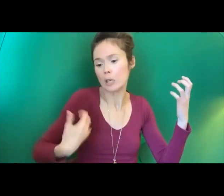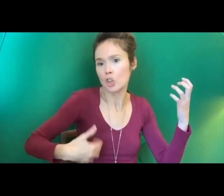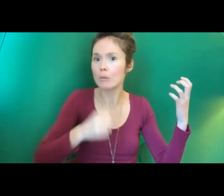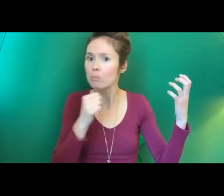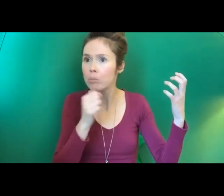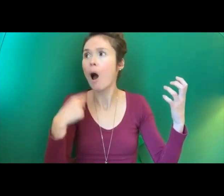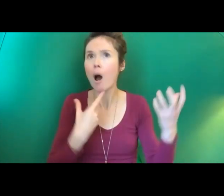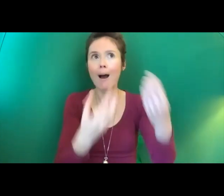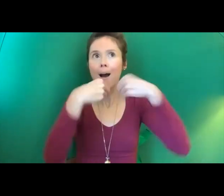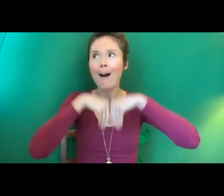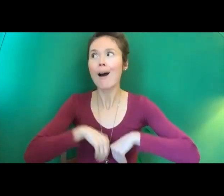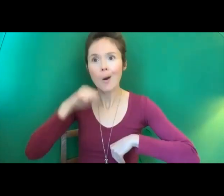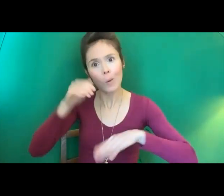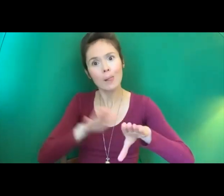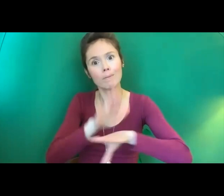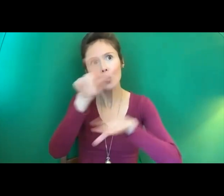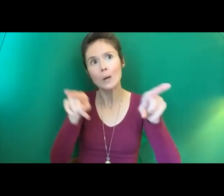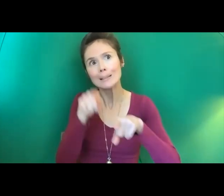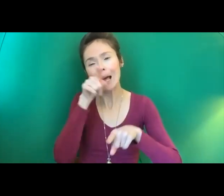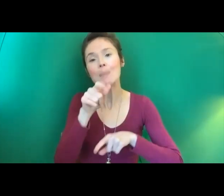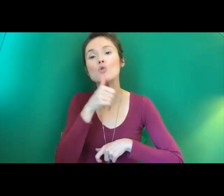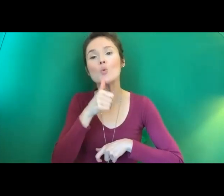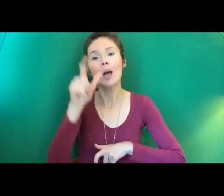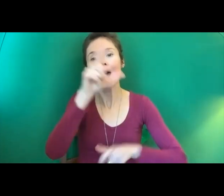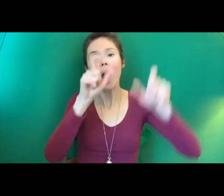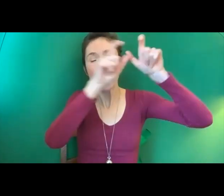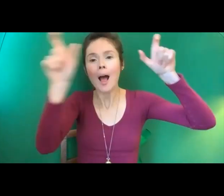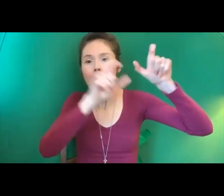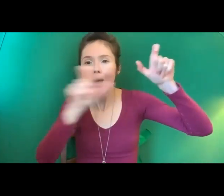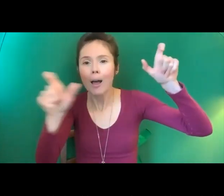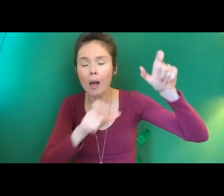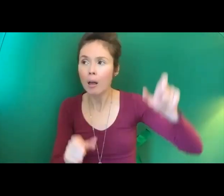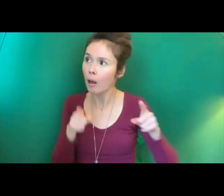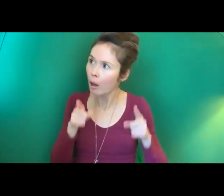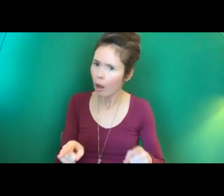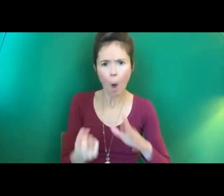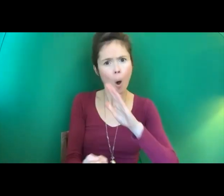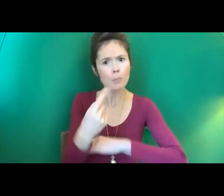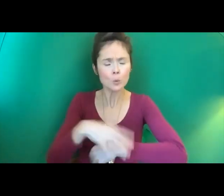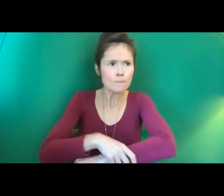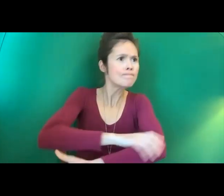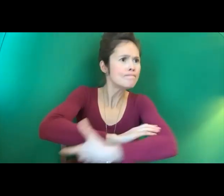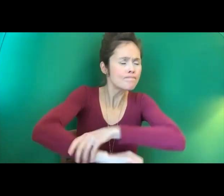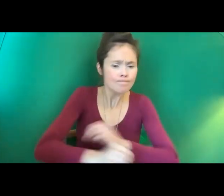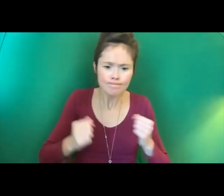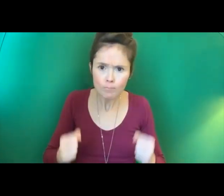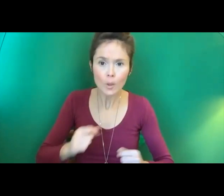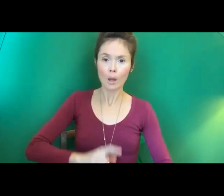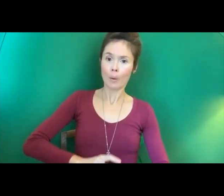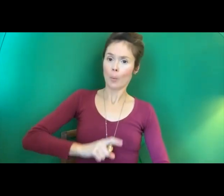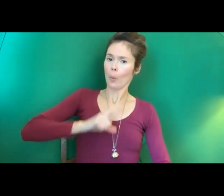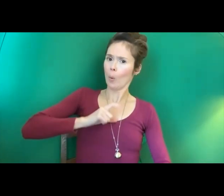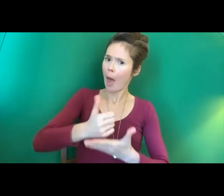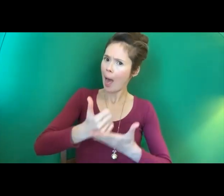with my own recordings. The hands-on experience gave me a lot of confidence and helped keep me focused